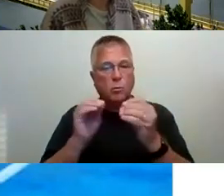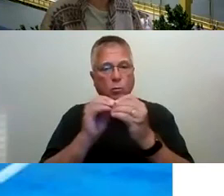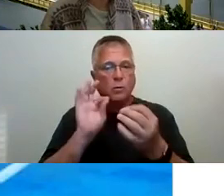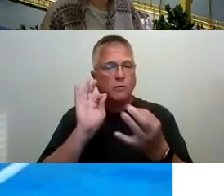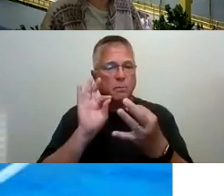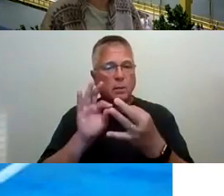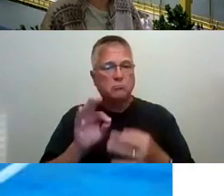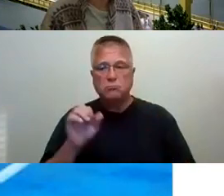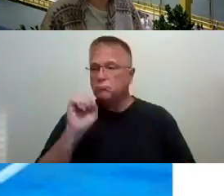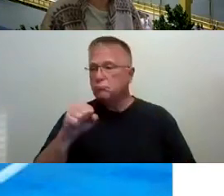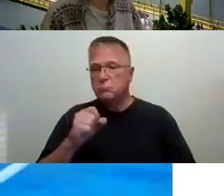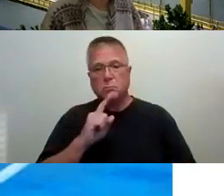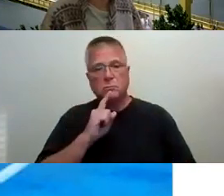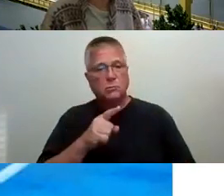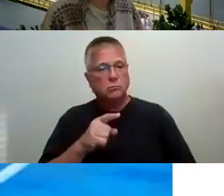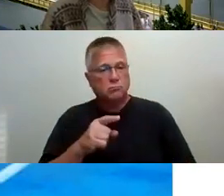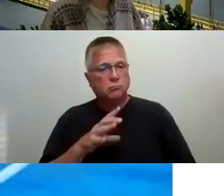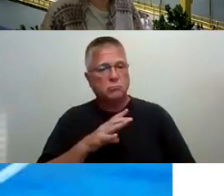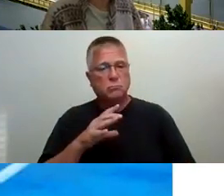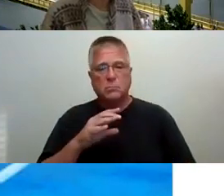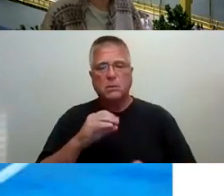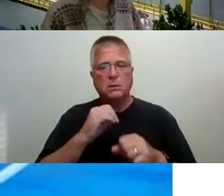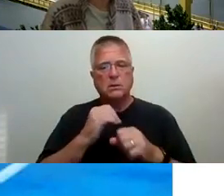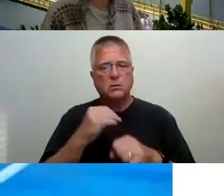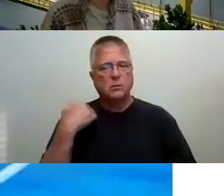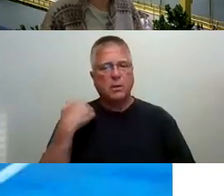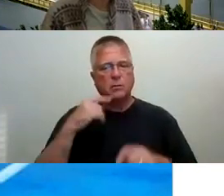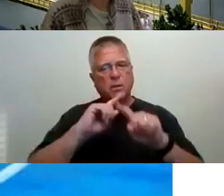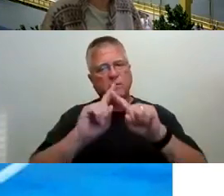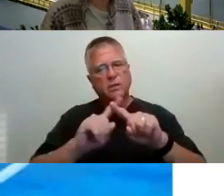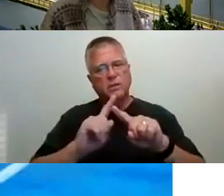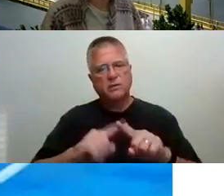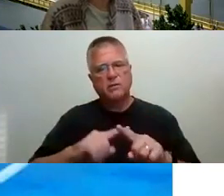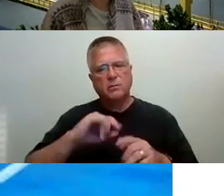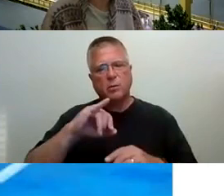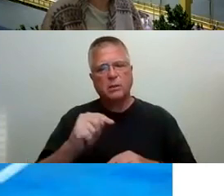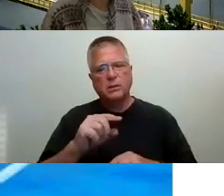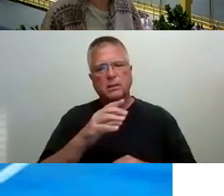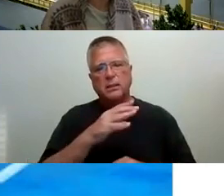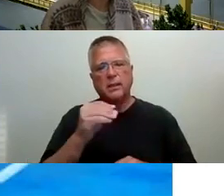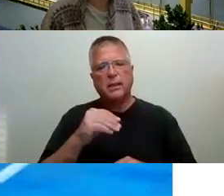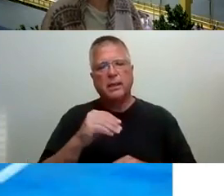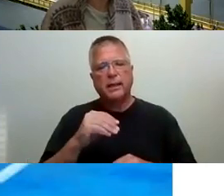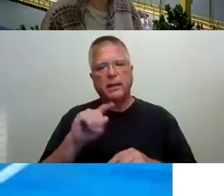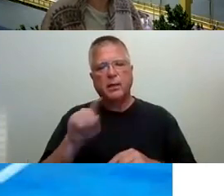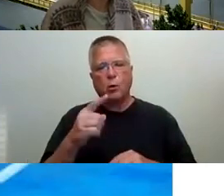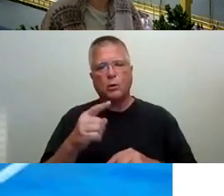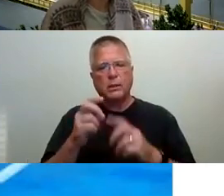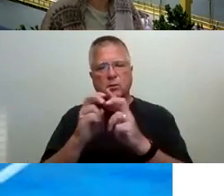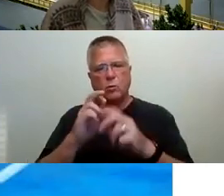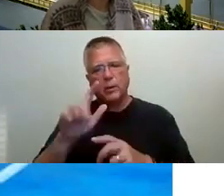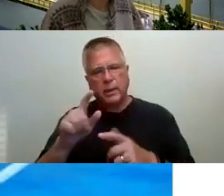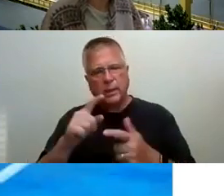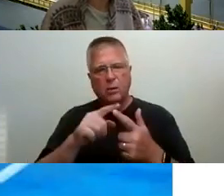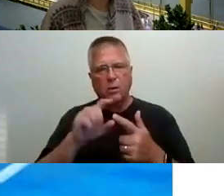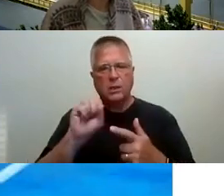Yeah, totally. And again, just a quick reminder, we have all these different projects, not only in Squirrel Hill, but also in Shady Side and over the